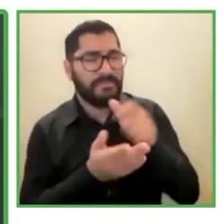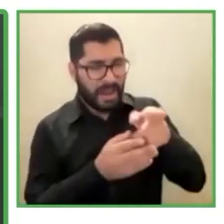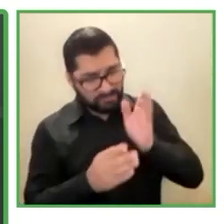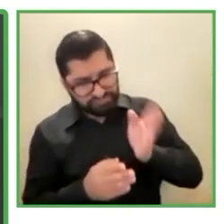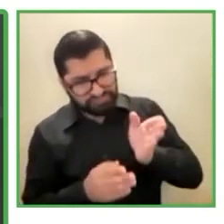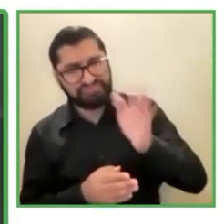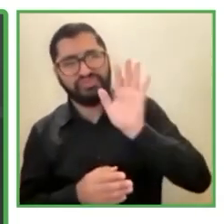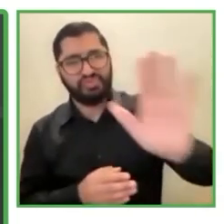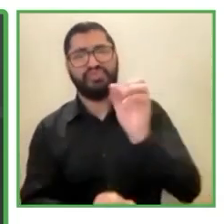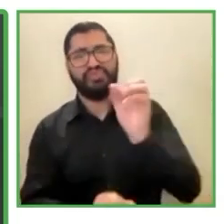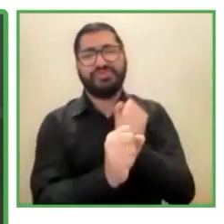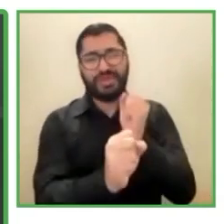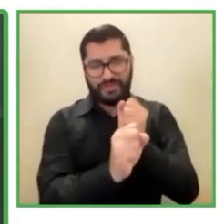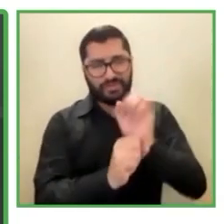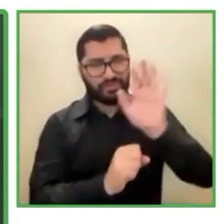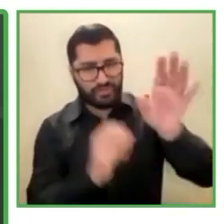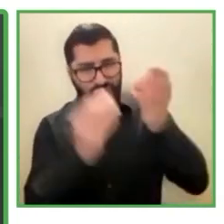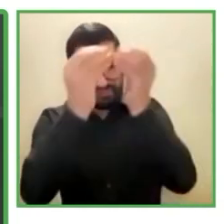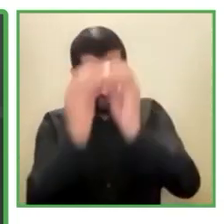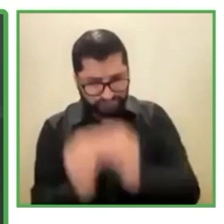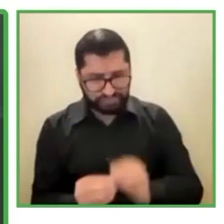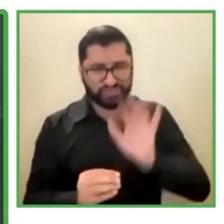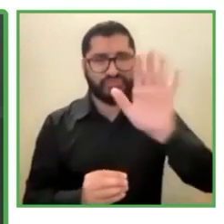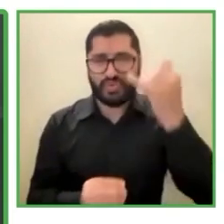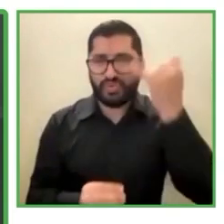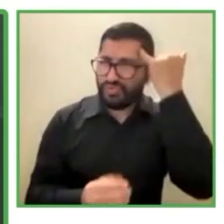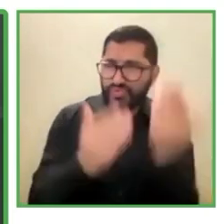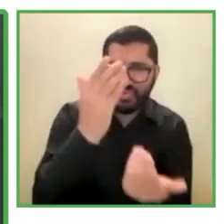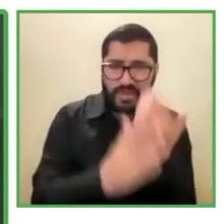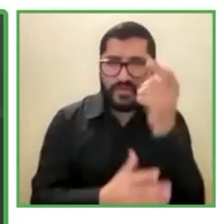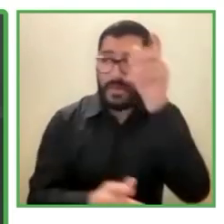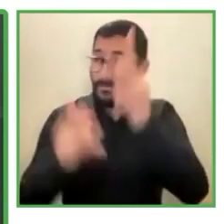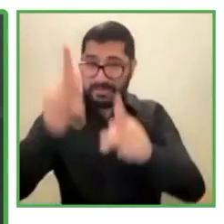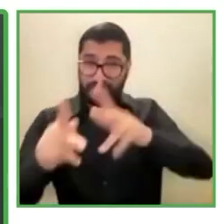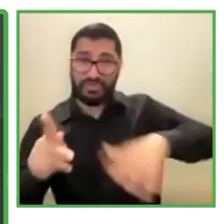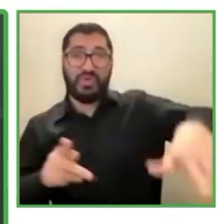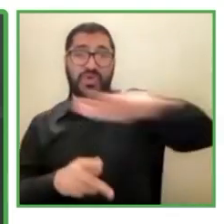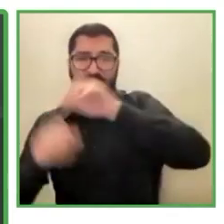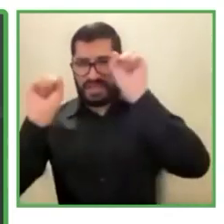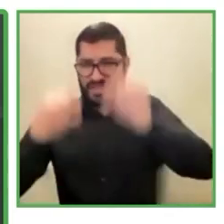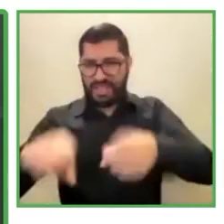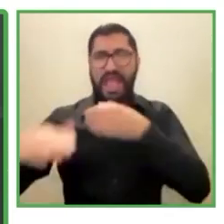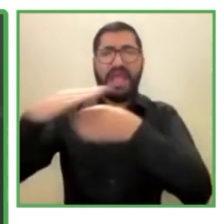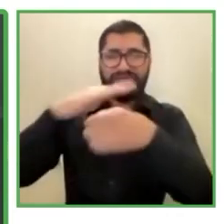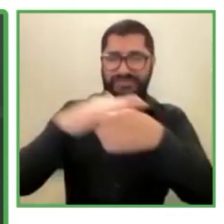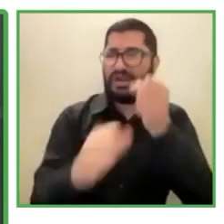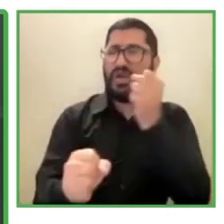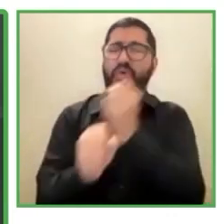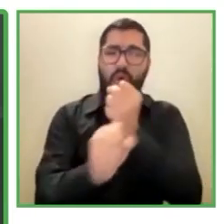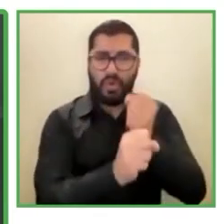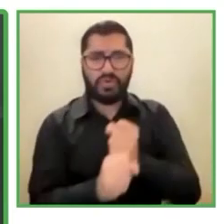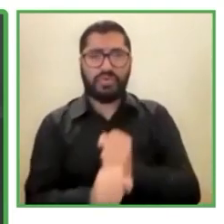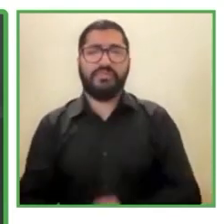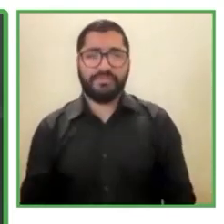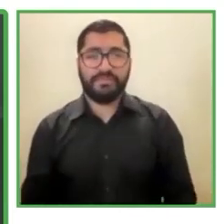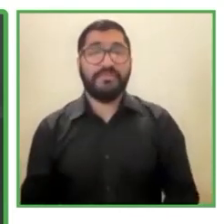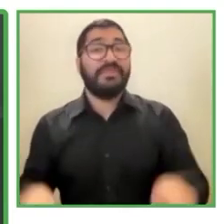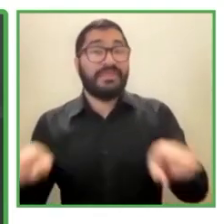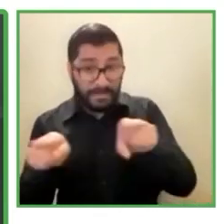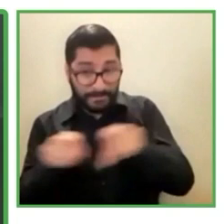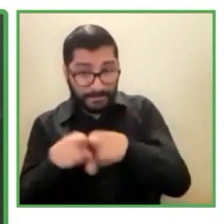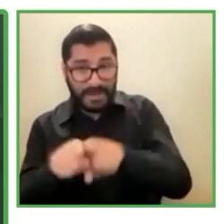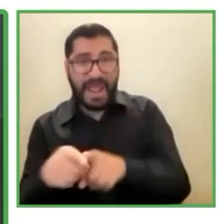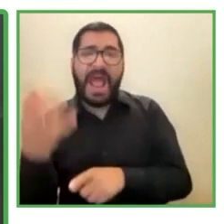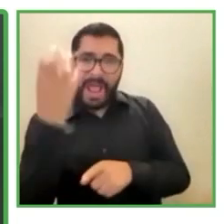other ones for people that are facing barriers in the job market. Nevertheless, there are